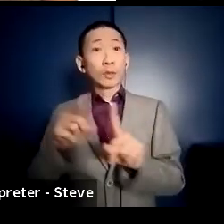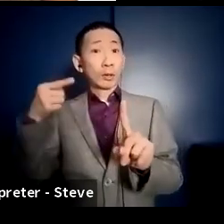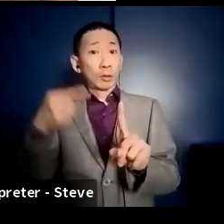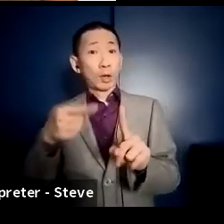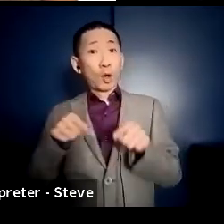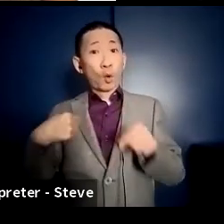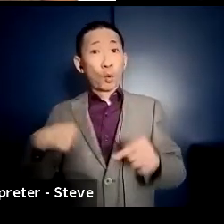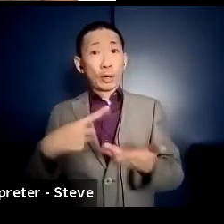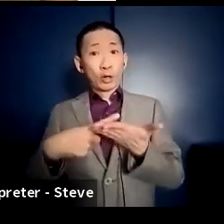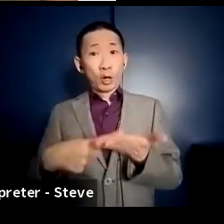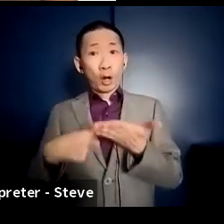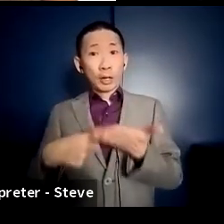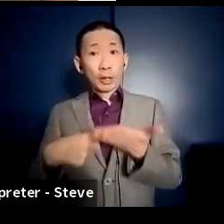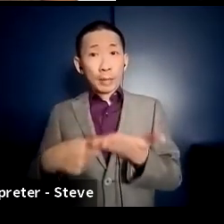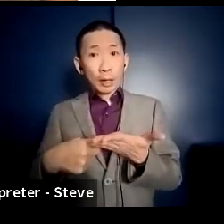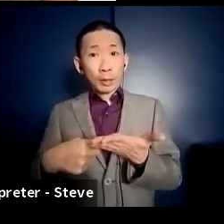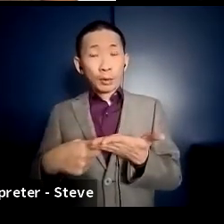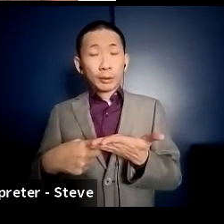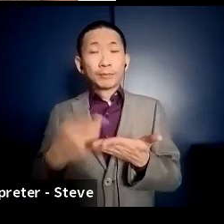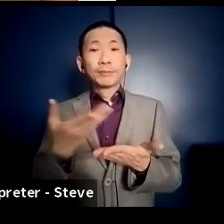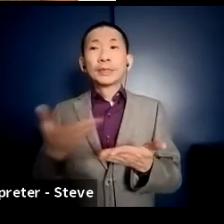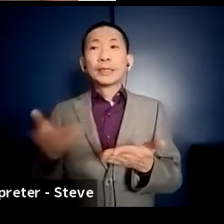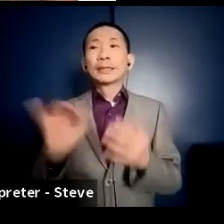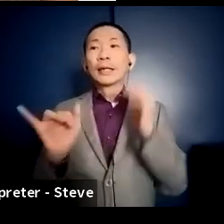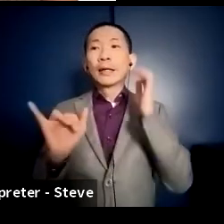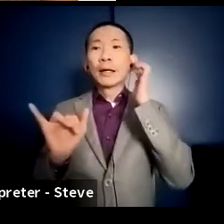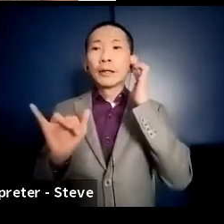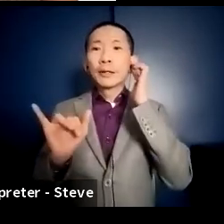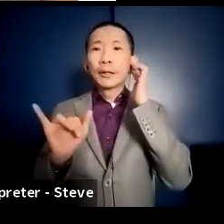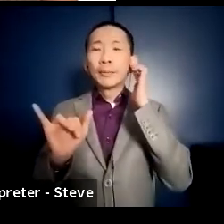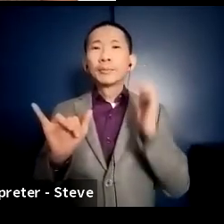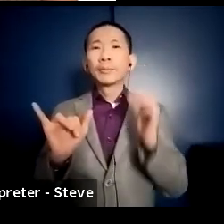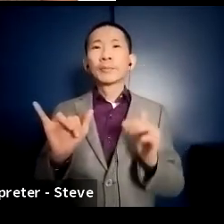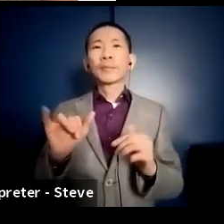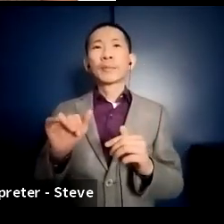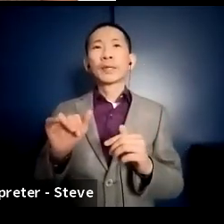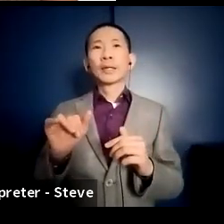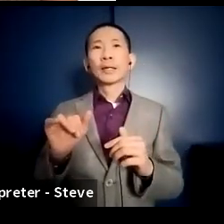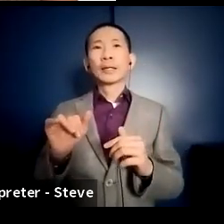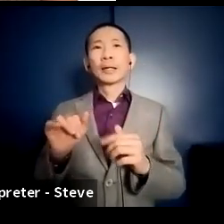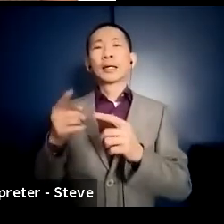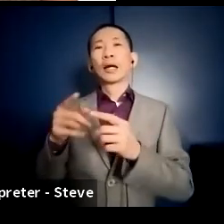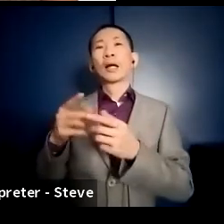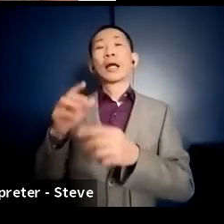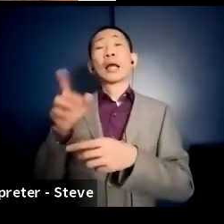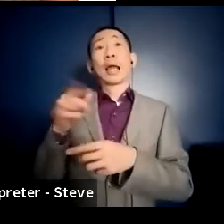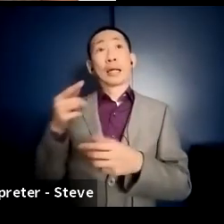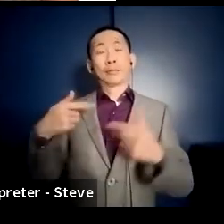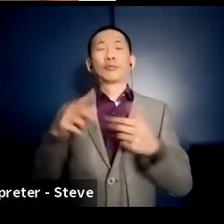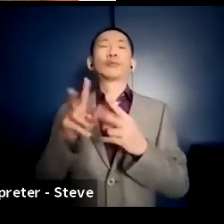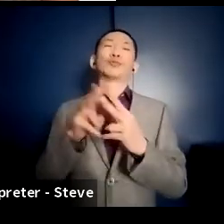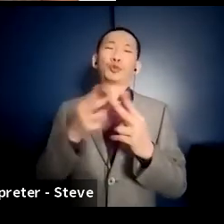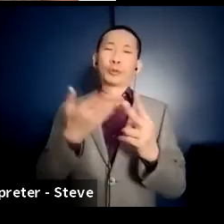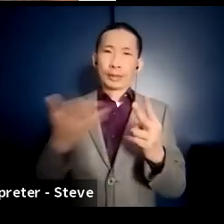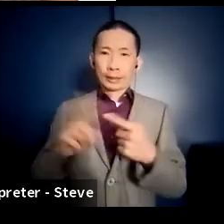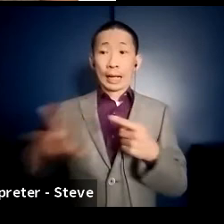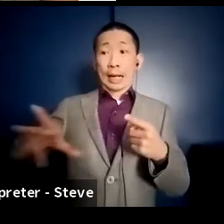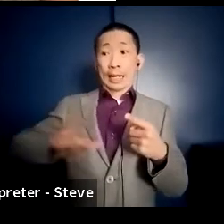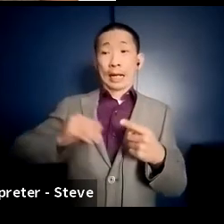talking about is things like taking corporate, there's two things here. There's taking